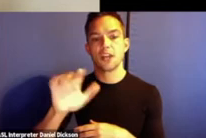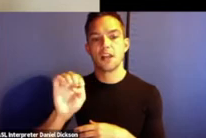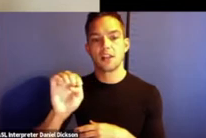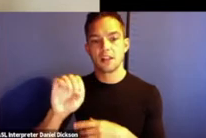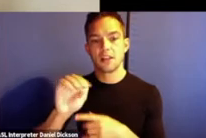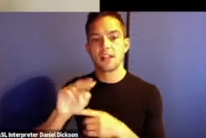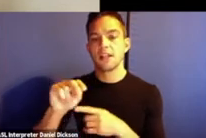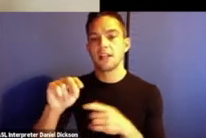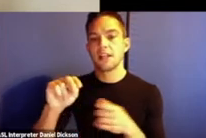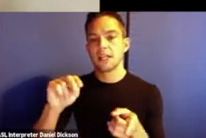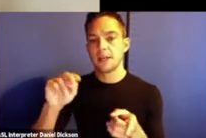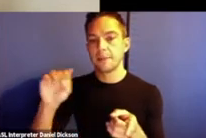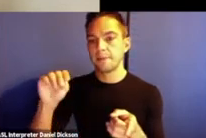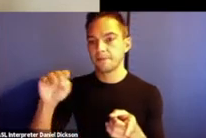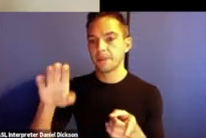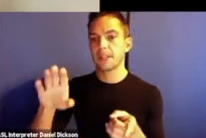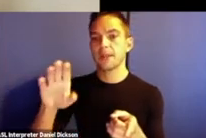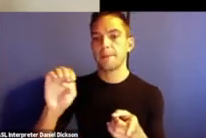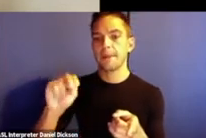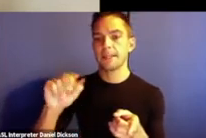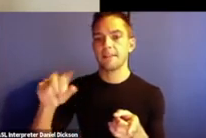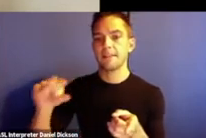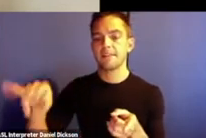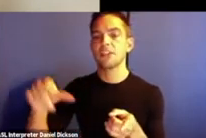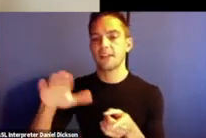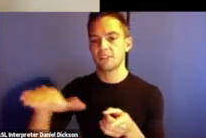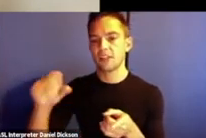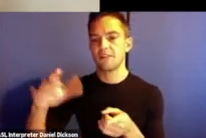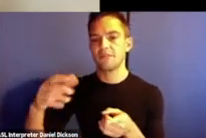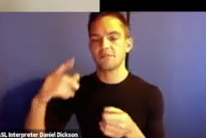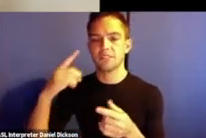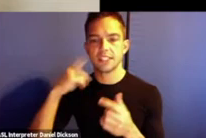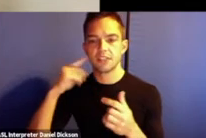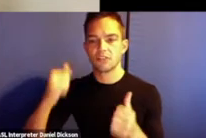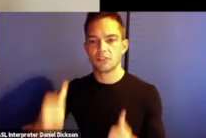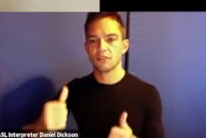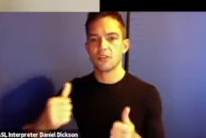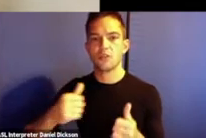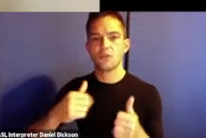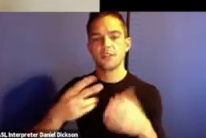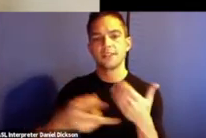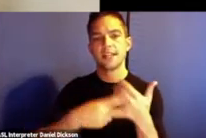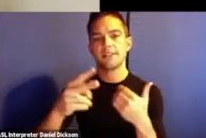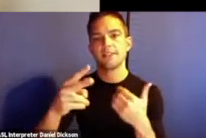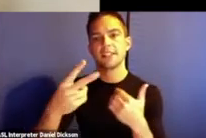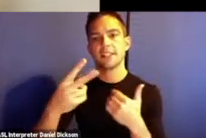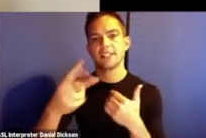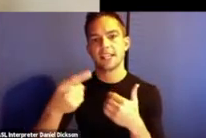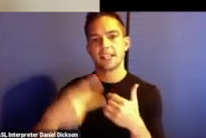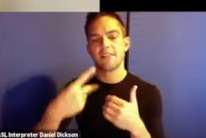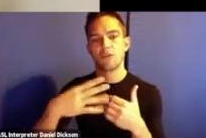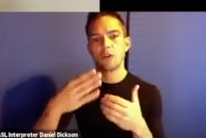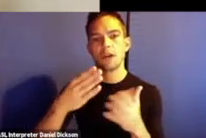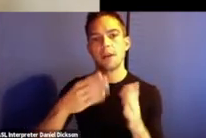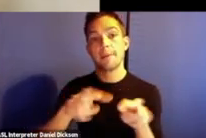who's a parent of a child with hearing loss. We will each be speaking briefly, and we've saved the second half of the panel for questions